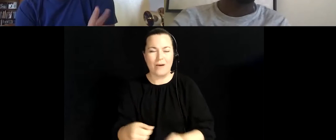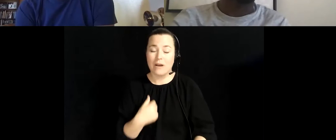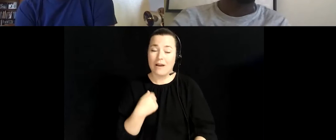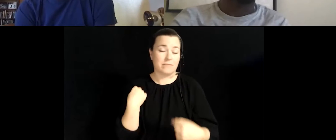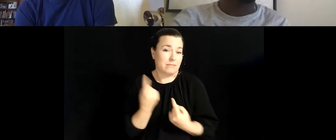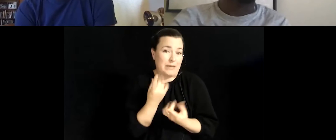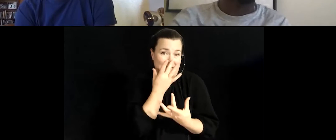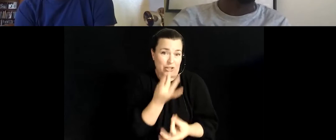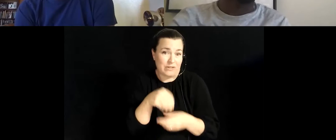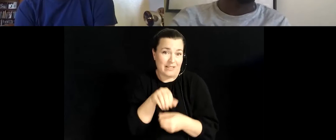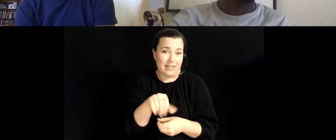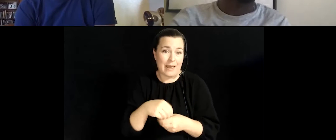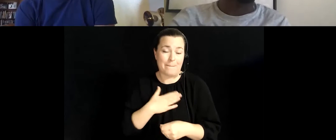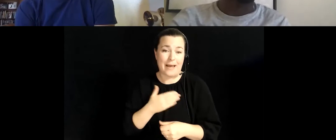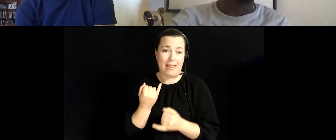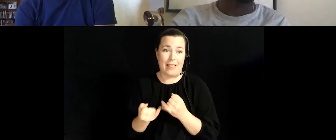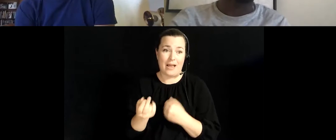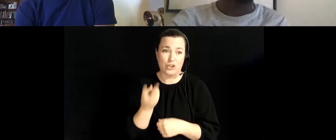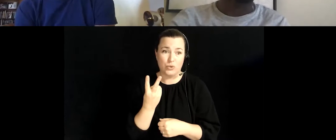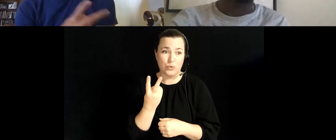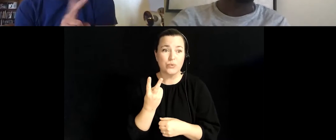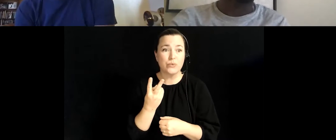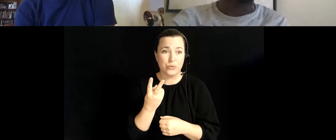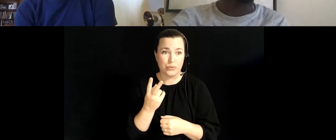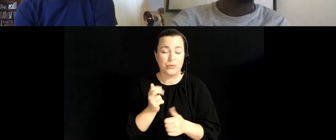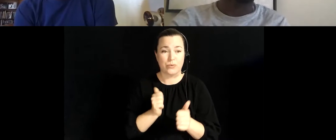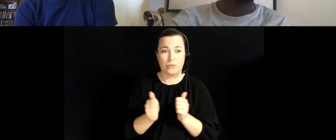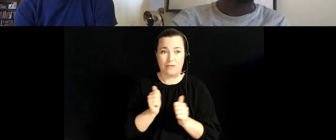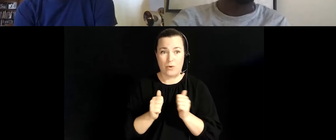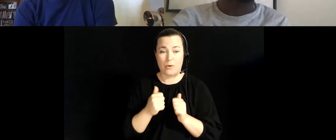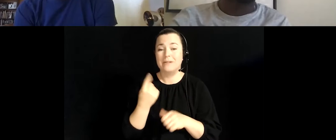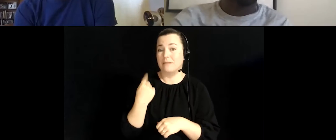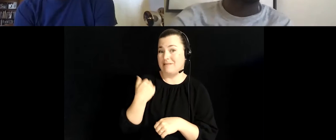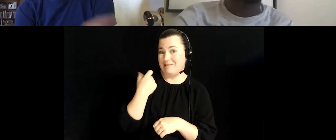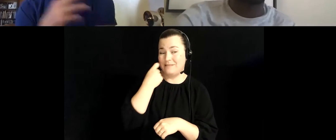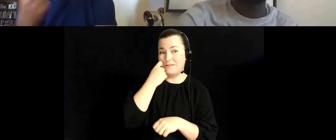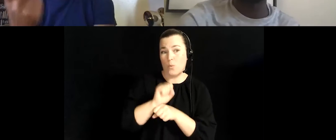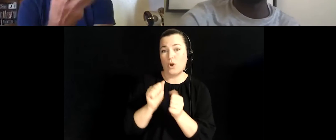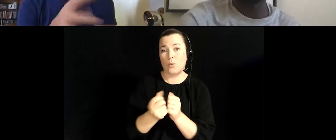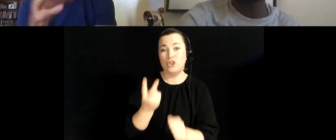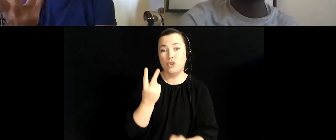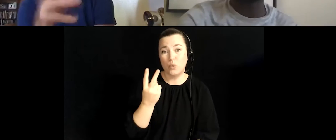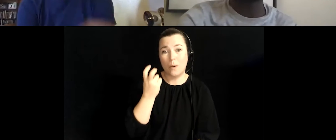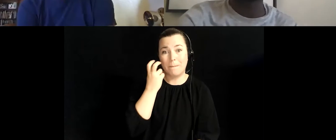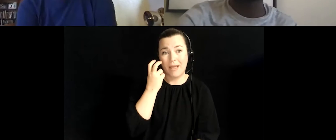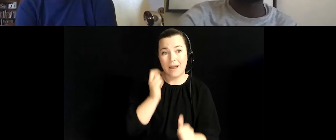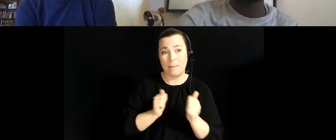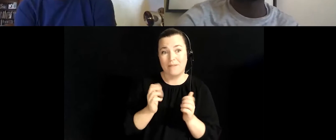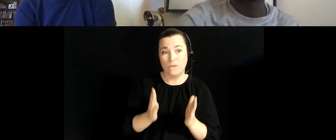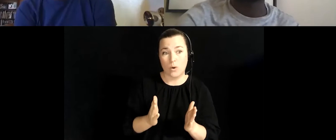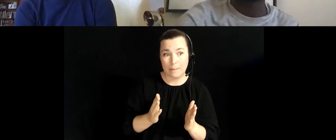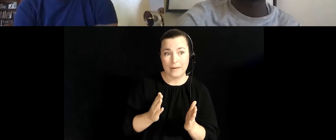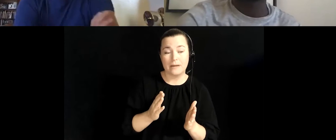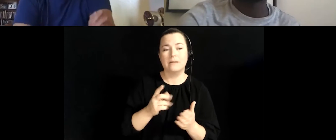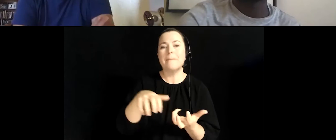two pieces that I worked on, I worked with two blind performers and a mixed blind and